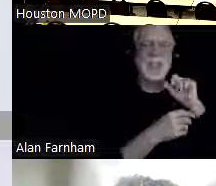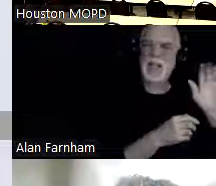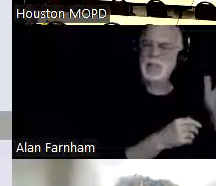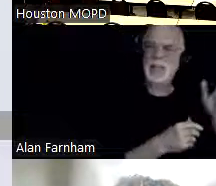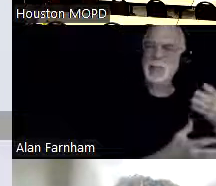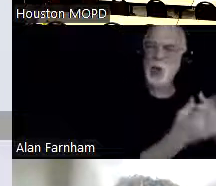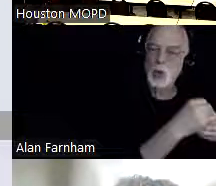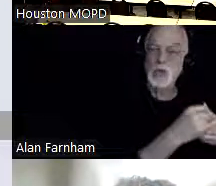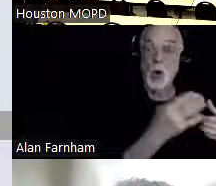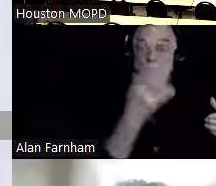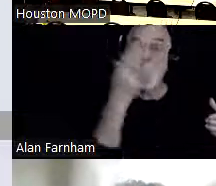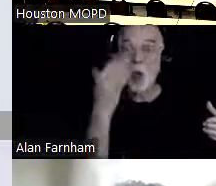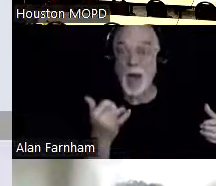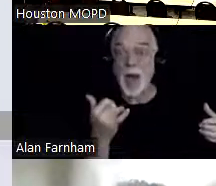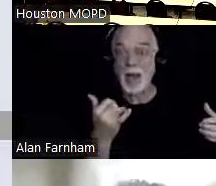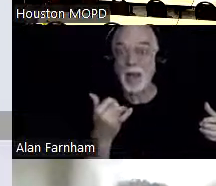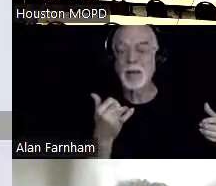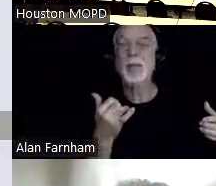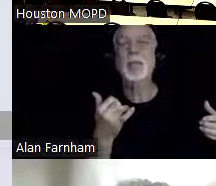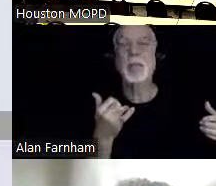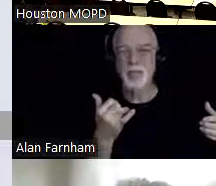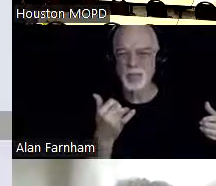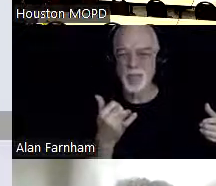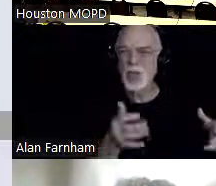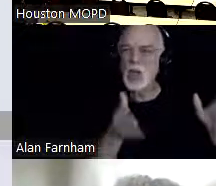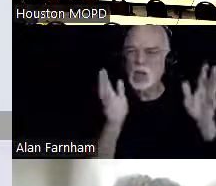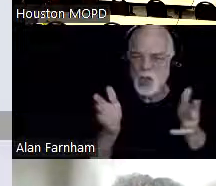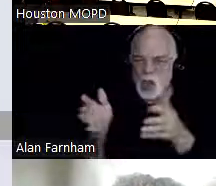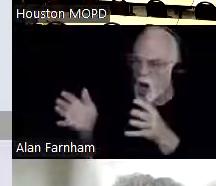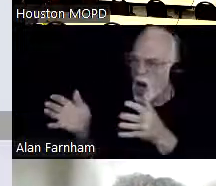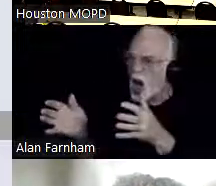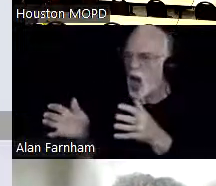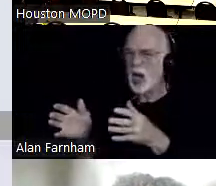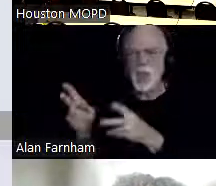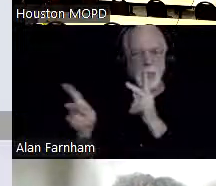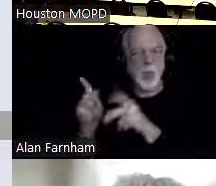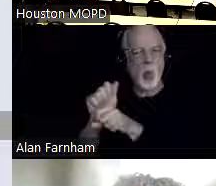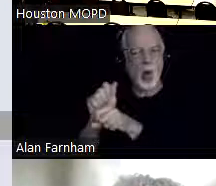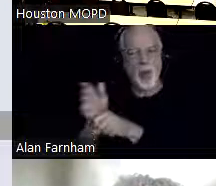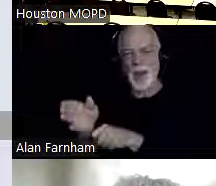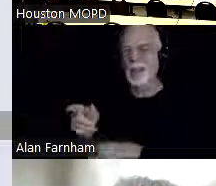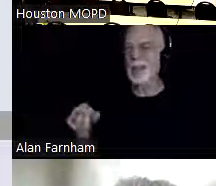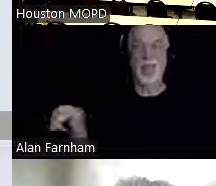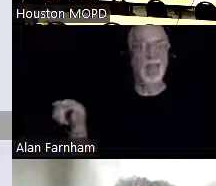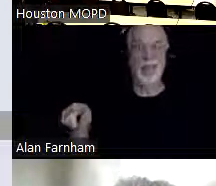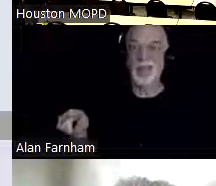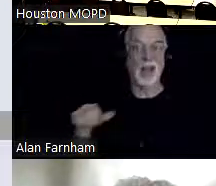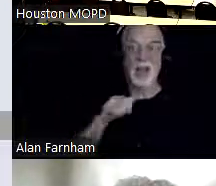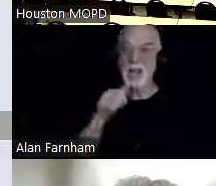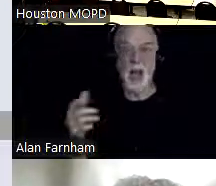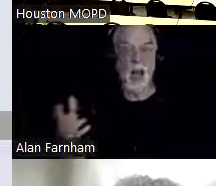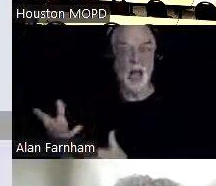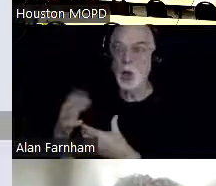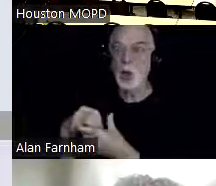why? And then I start talking to the coworkers. And they're not very inclusive. Are